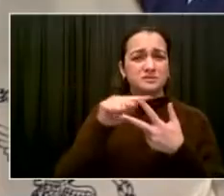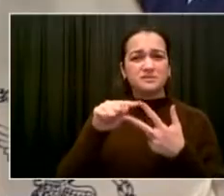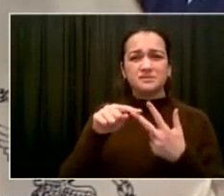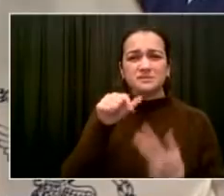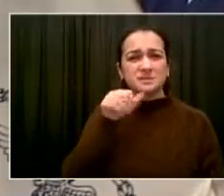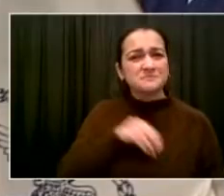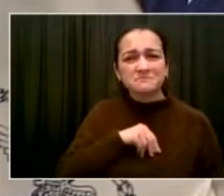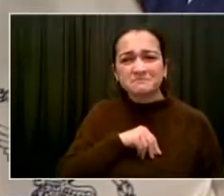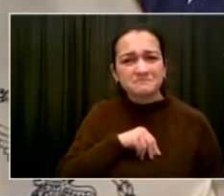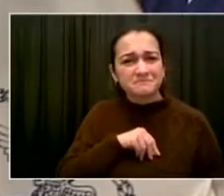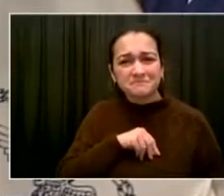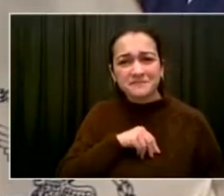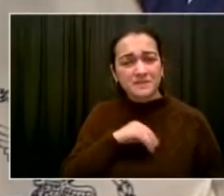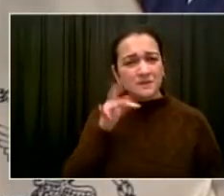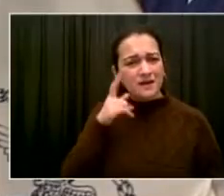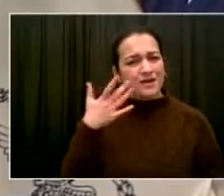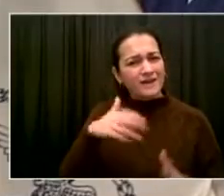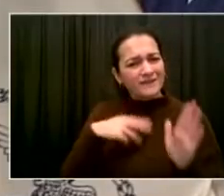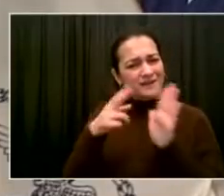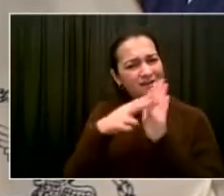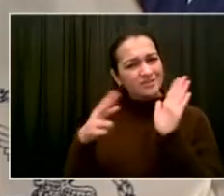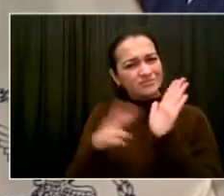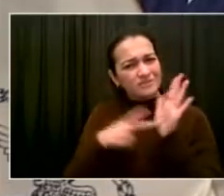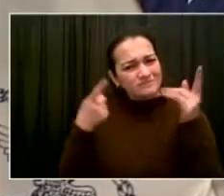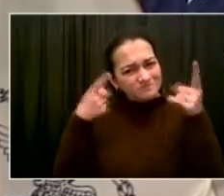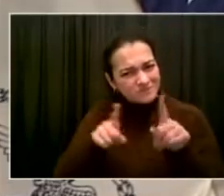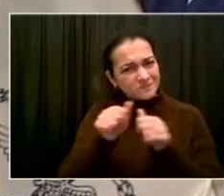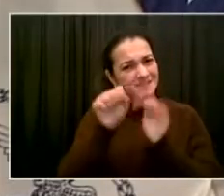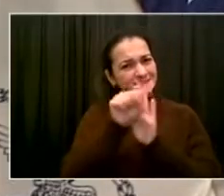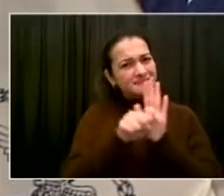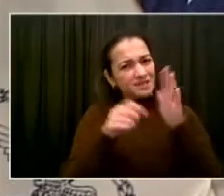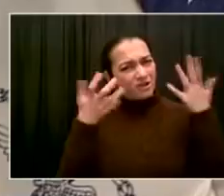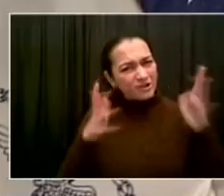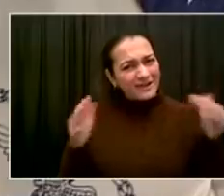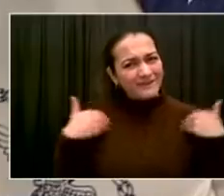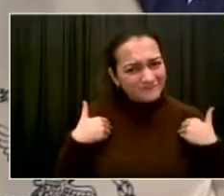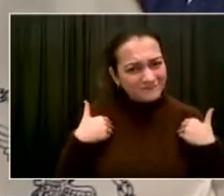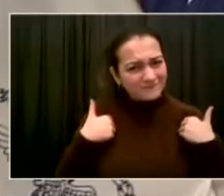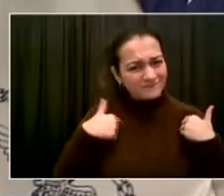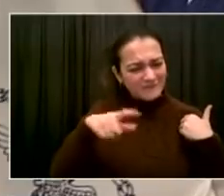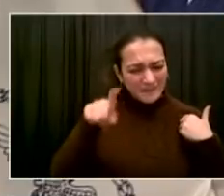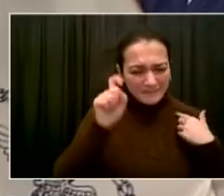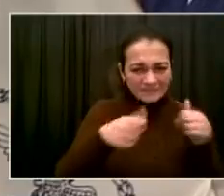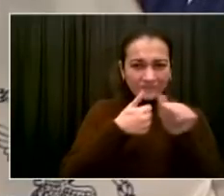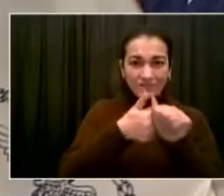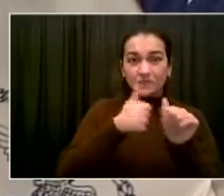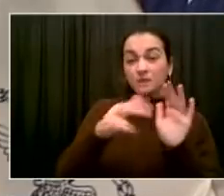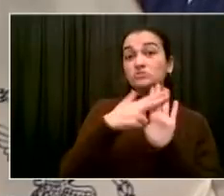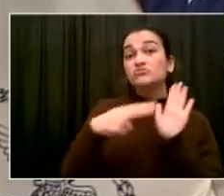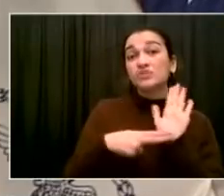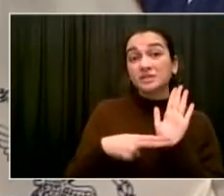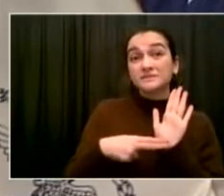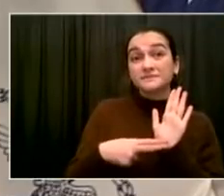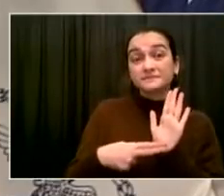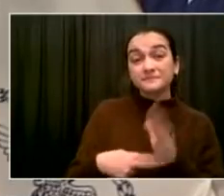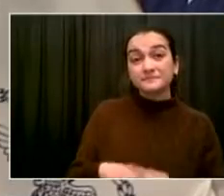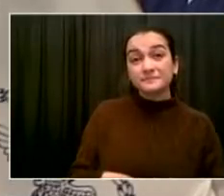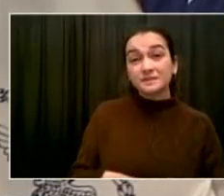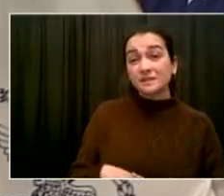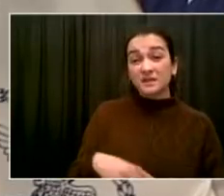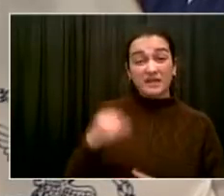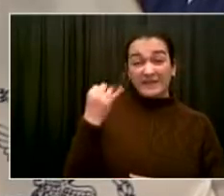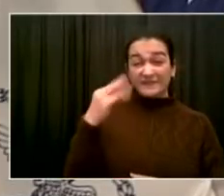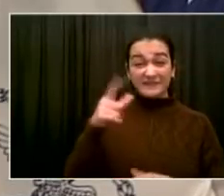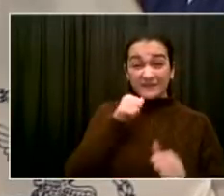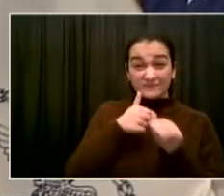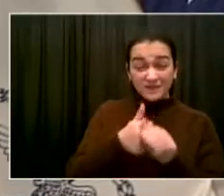because people need to get this testing. We are expanding the sites because we need more and more testing. So if some of the sites we